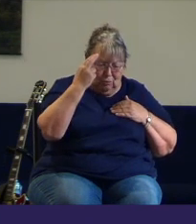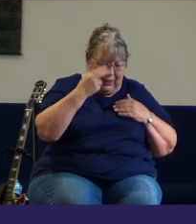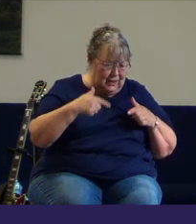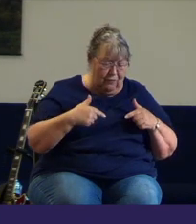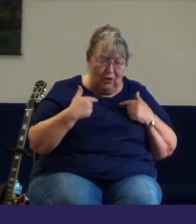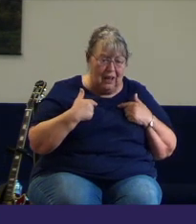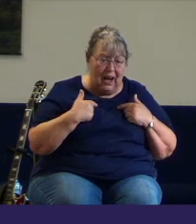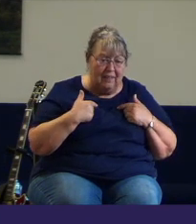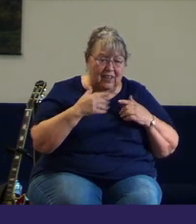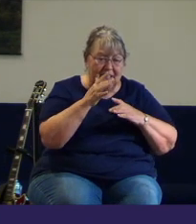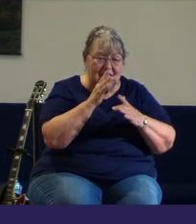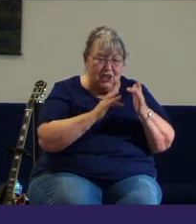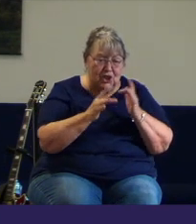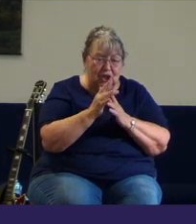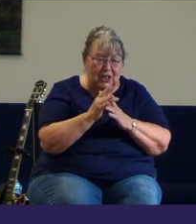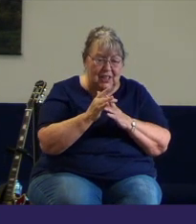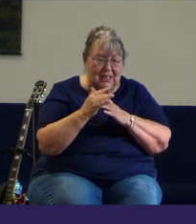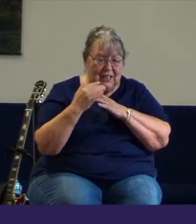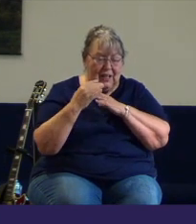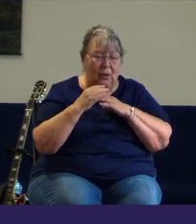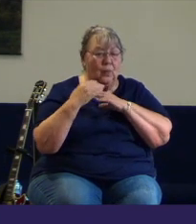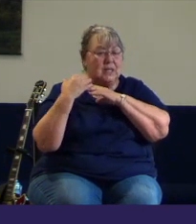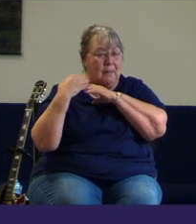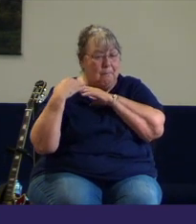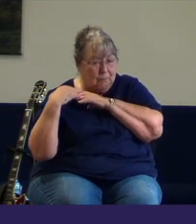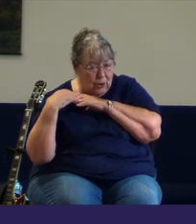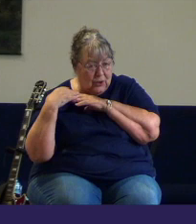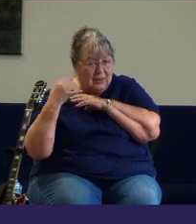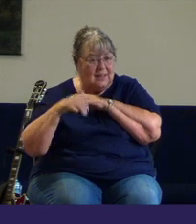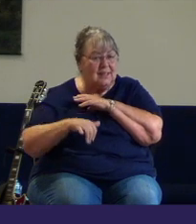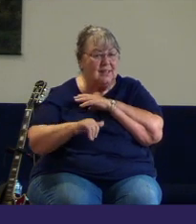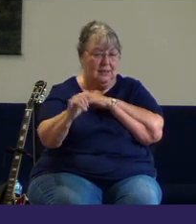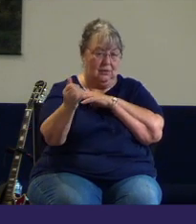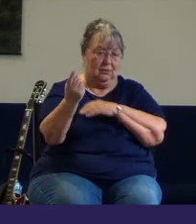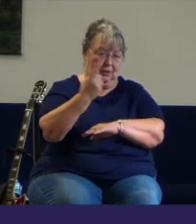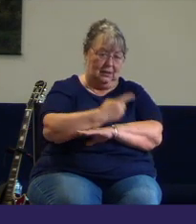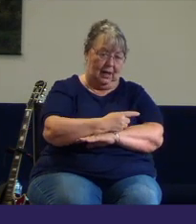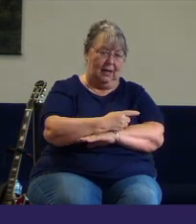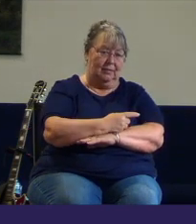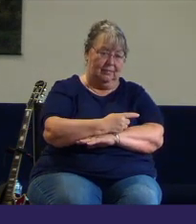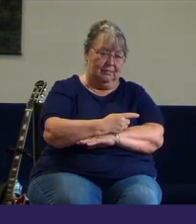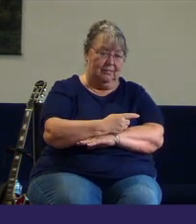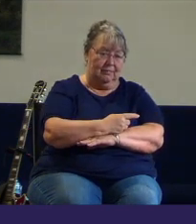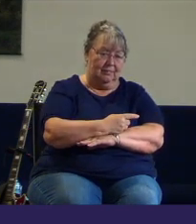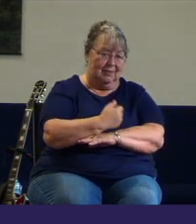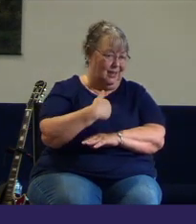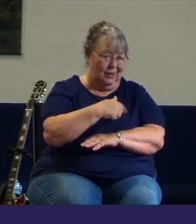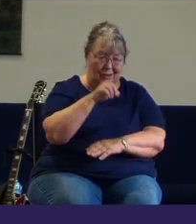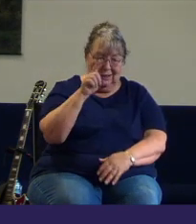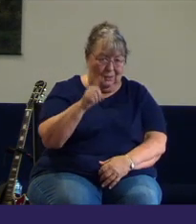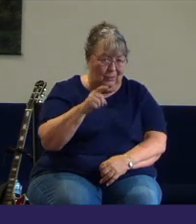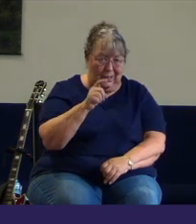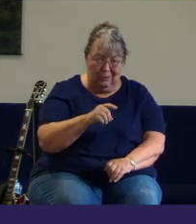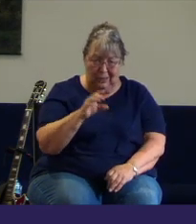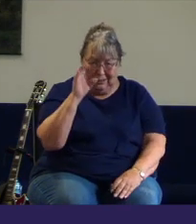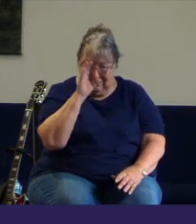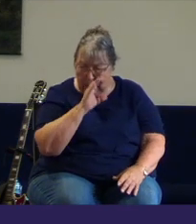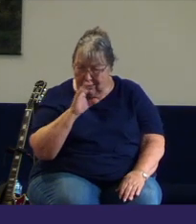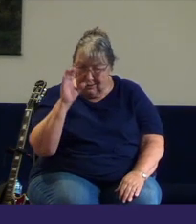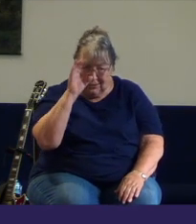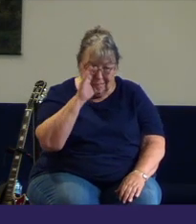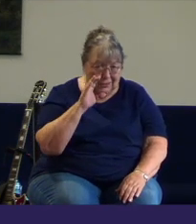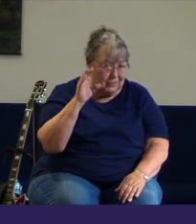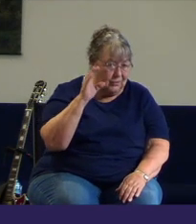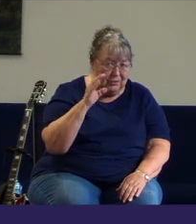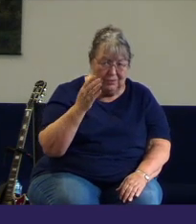for people, and he is still burdened today. And church, we don't need to look too very far to